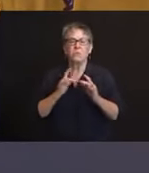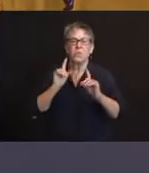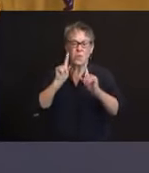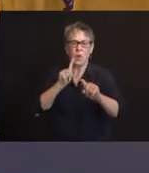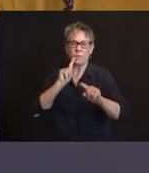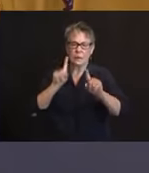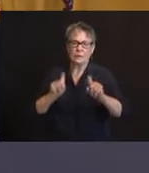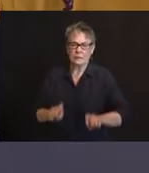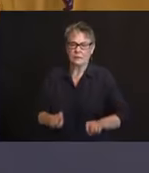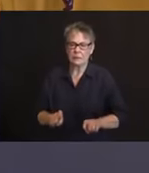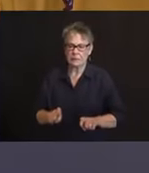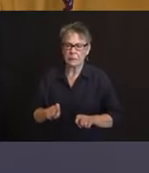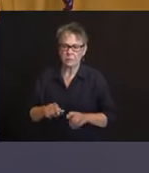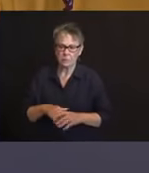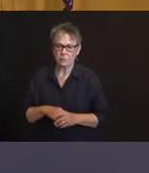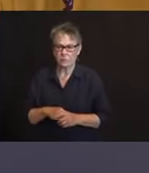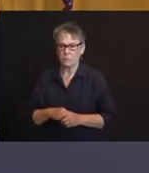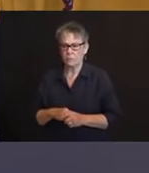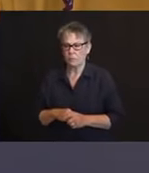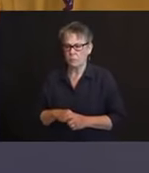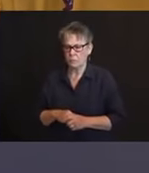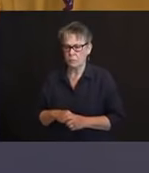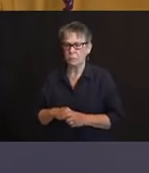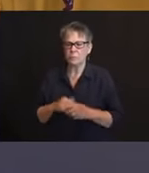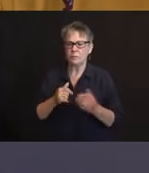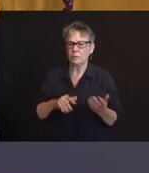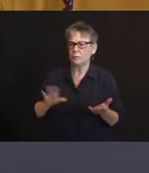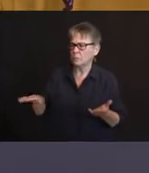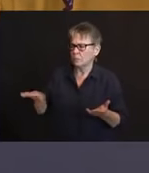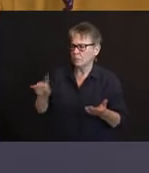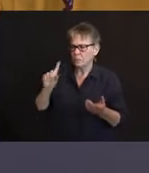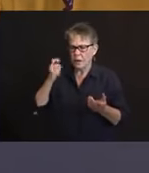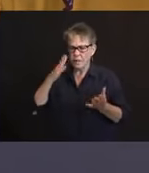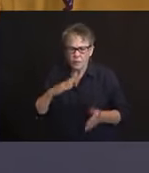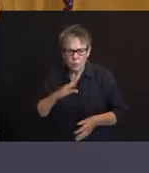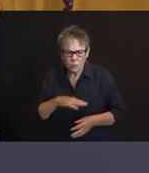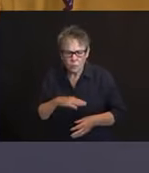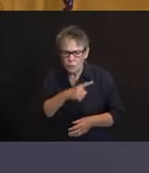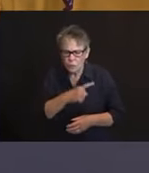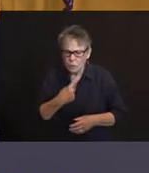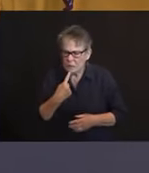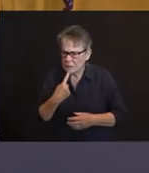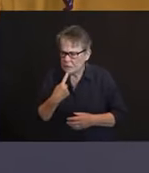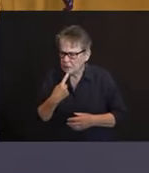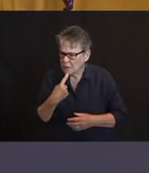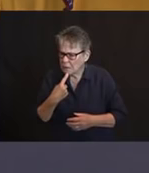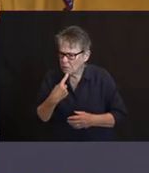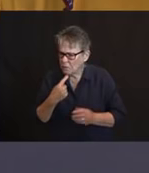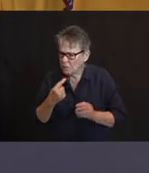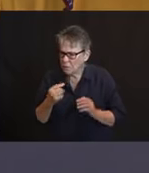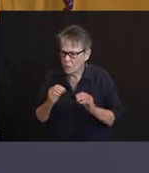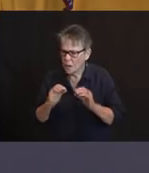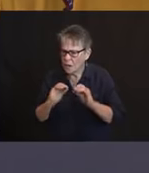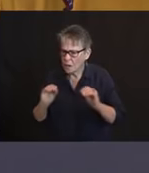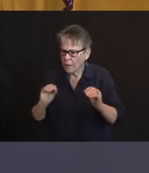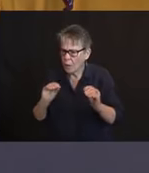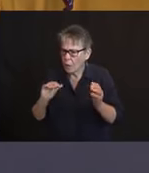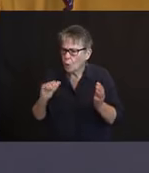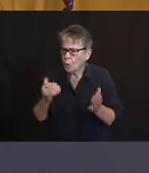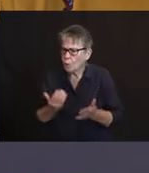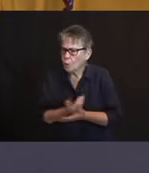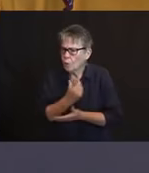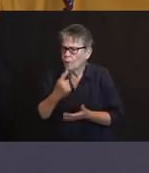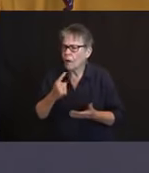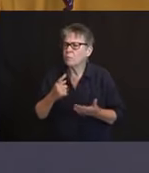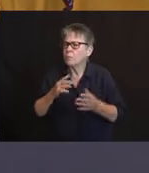heard, I guess, through transitive properties, the connection. So we've got no new cases of multi-system inflammatory syndrome. It